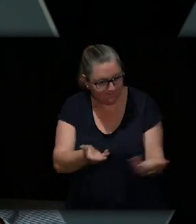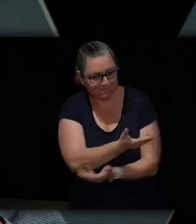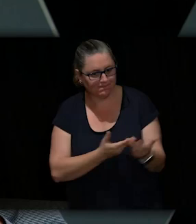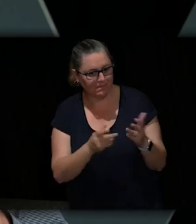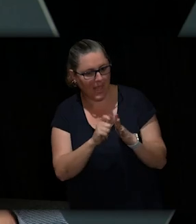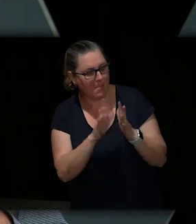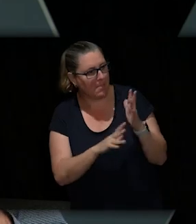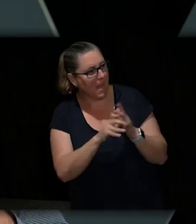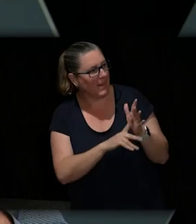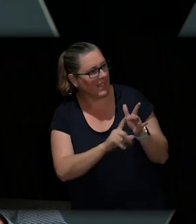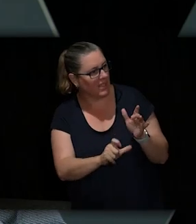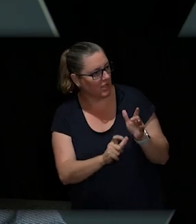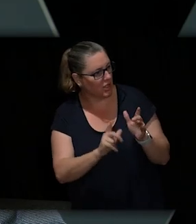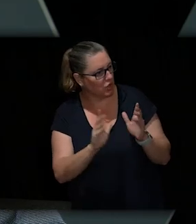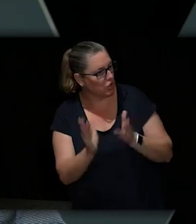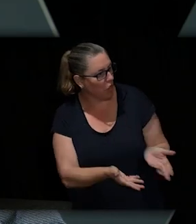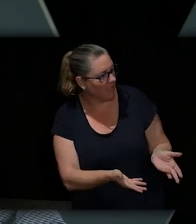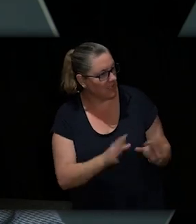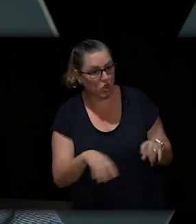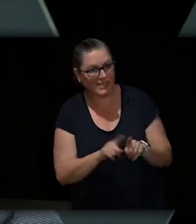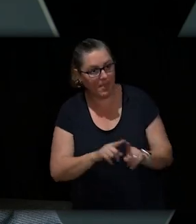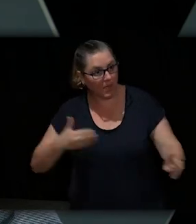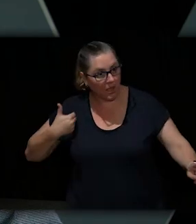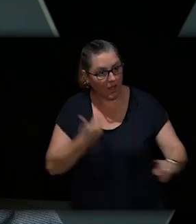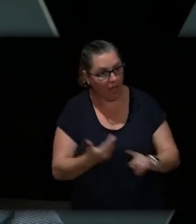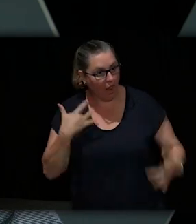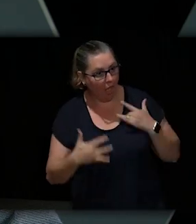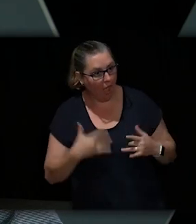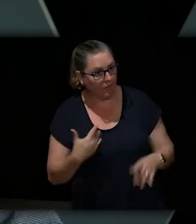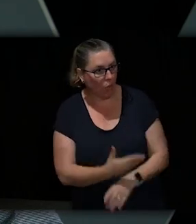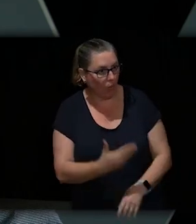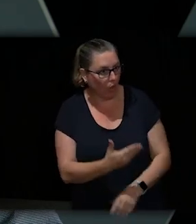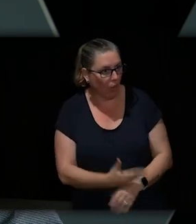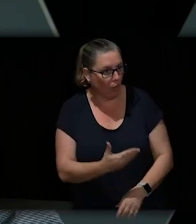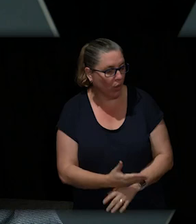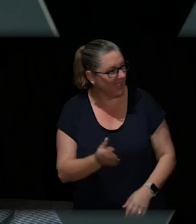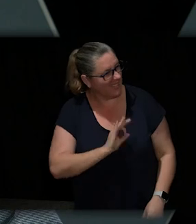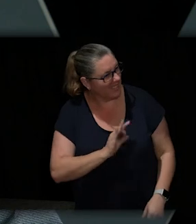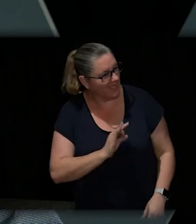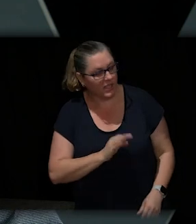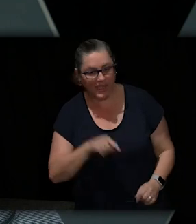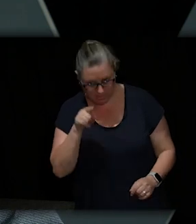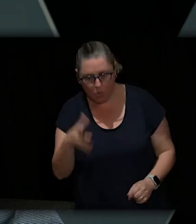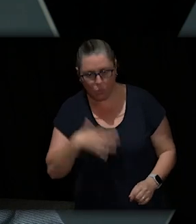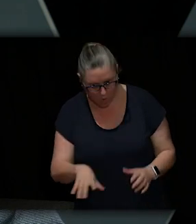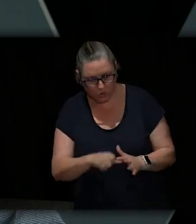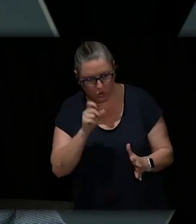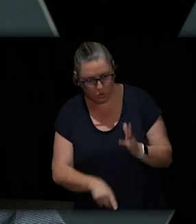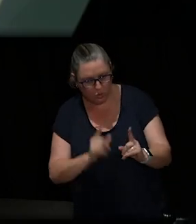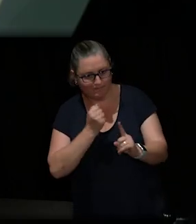for a lifetime of public service, but they were in it to do as much good as they could for as long as it would last.